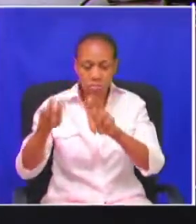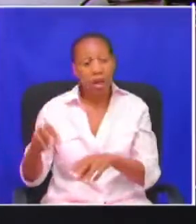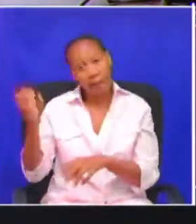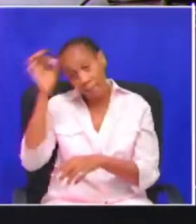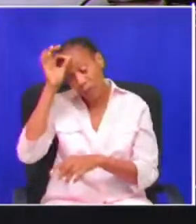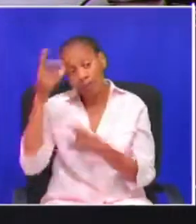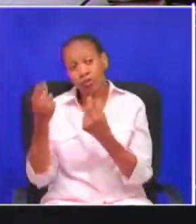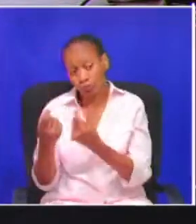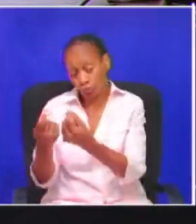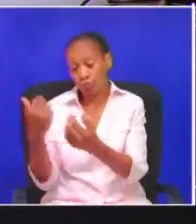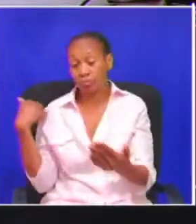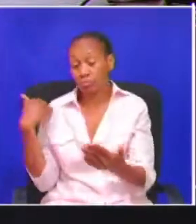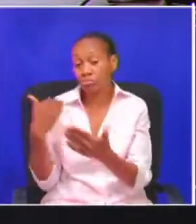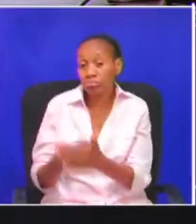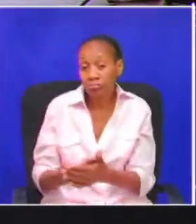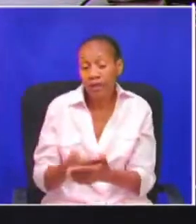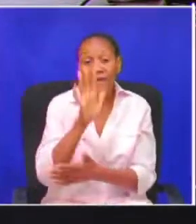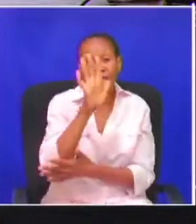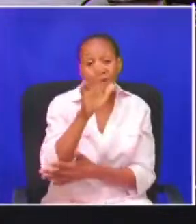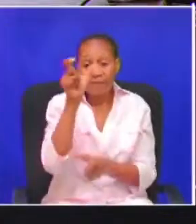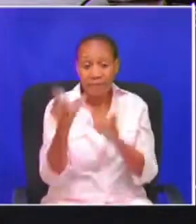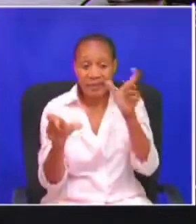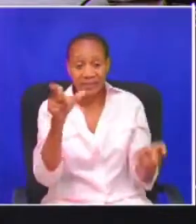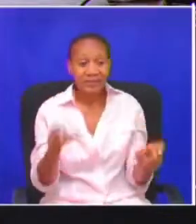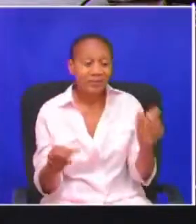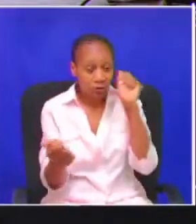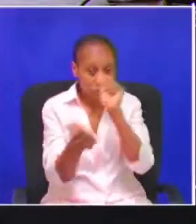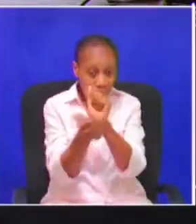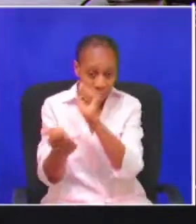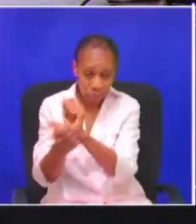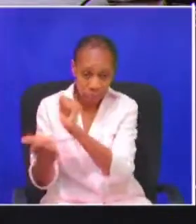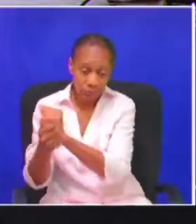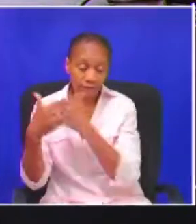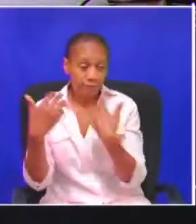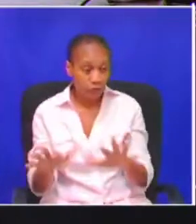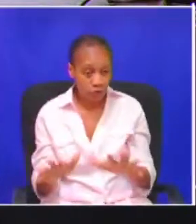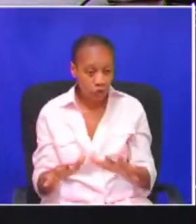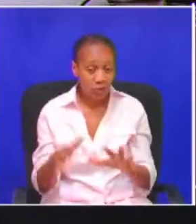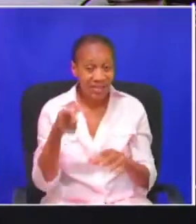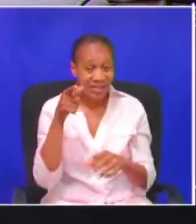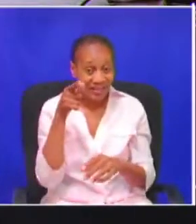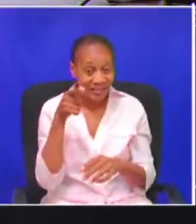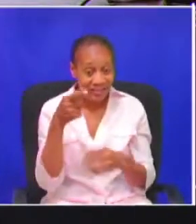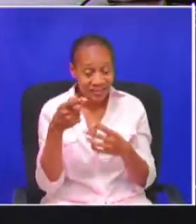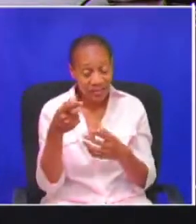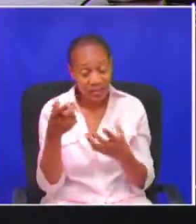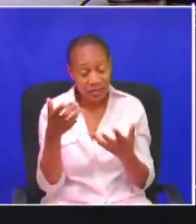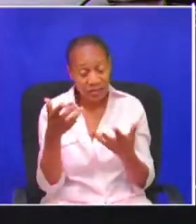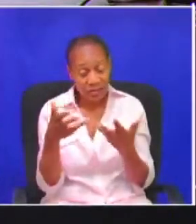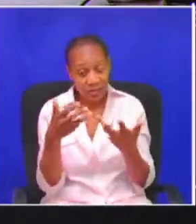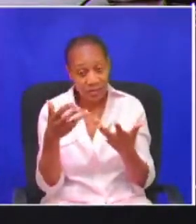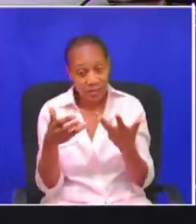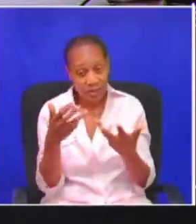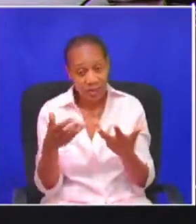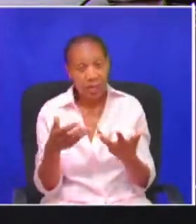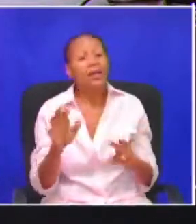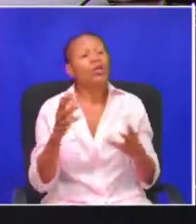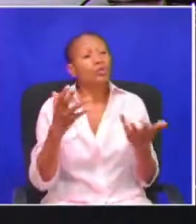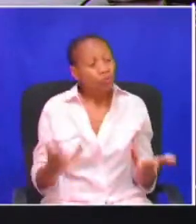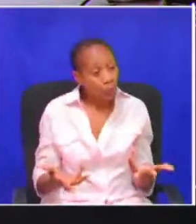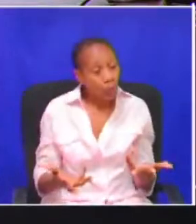To date, 5 suspects have been apprehended in connection with that crime. The